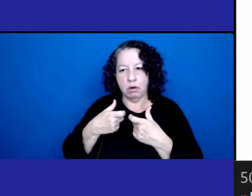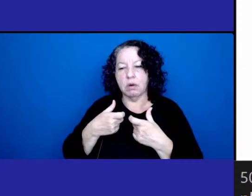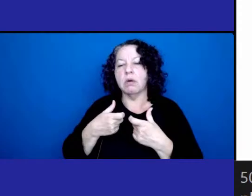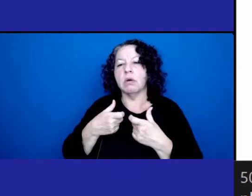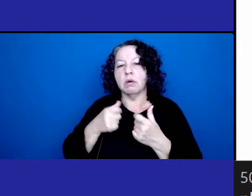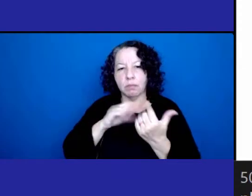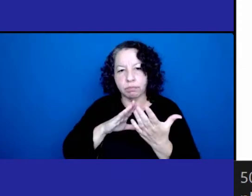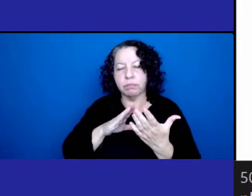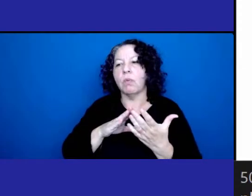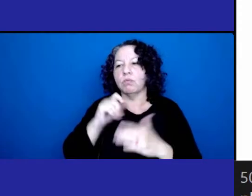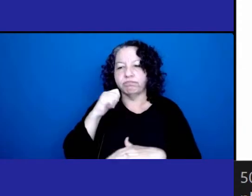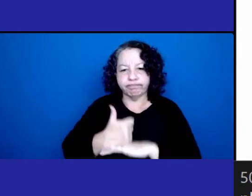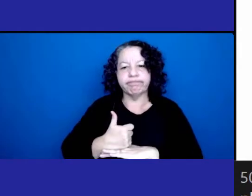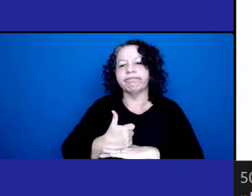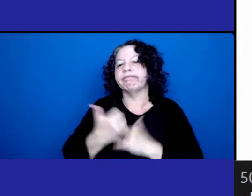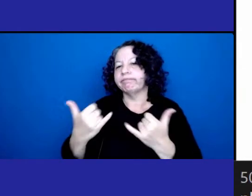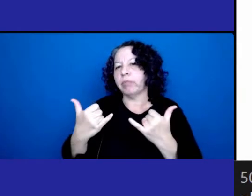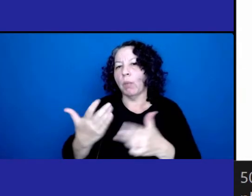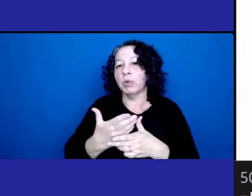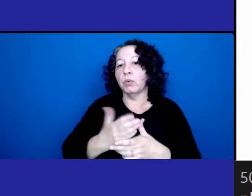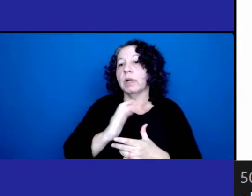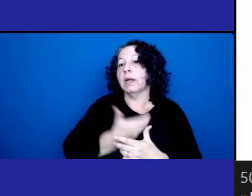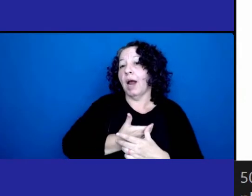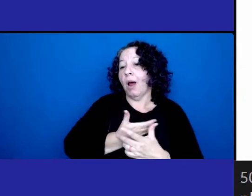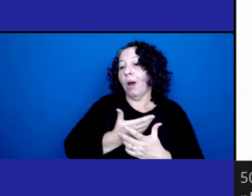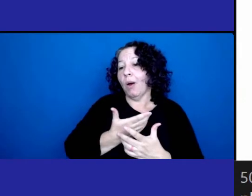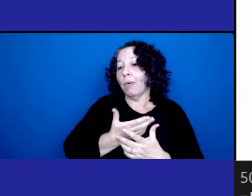between our hospitals. And